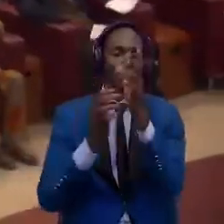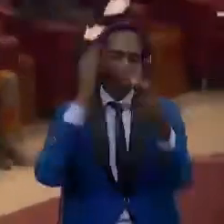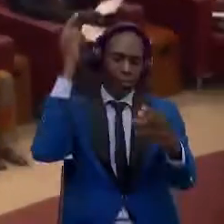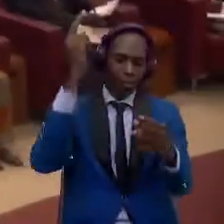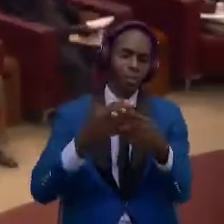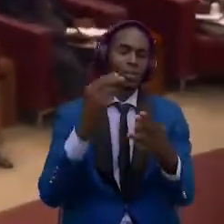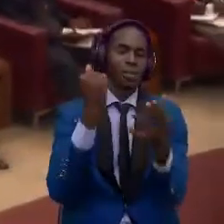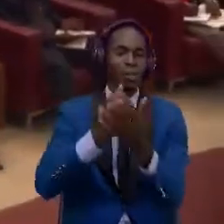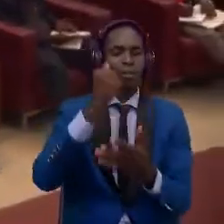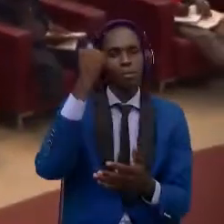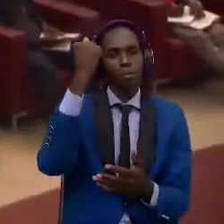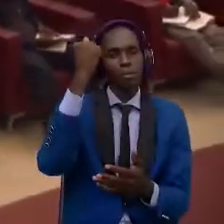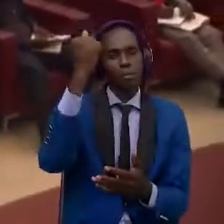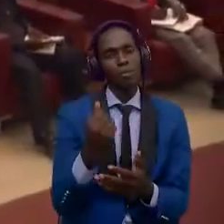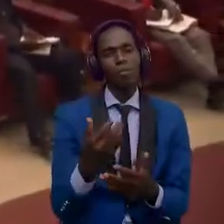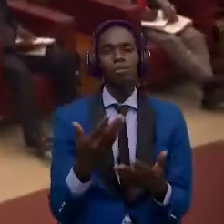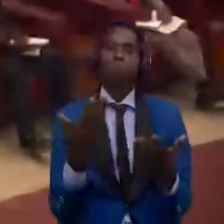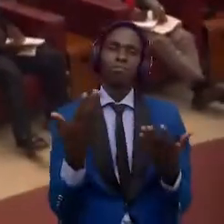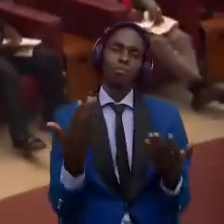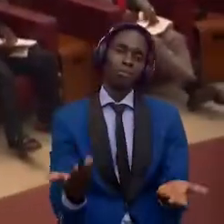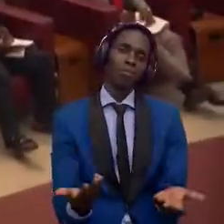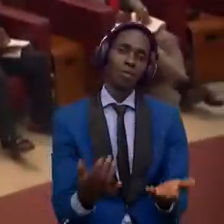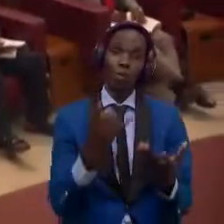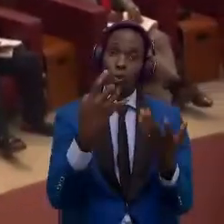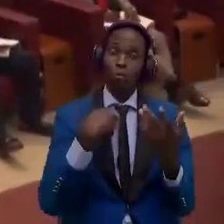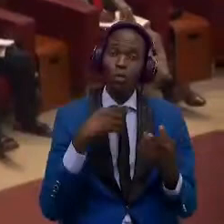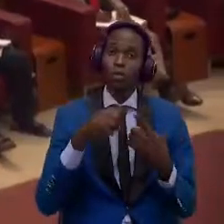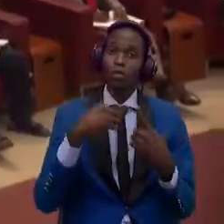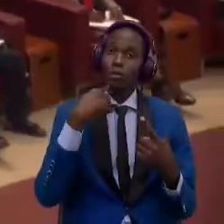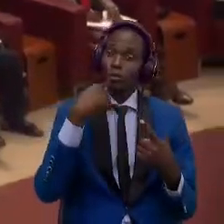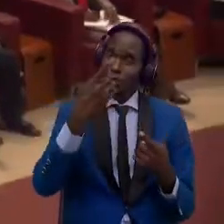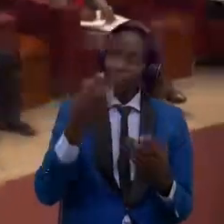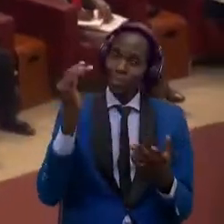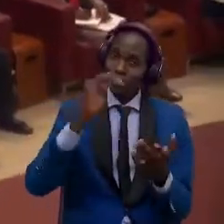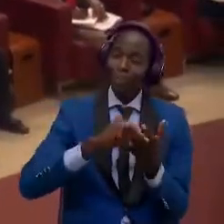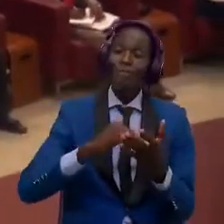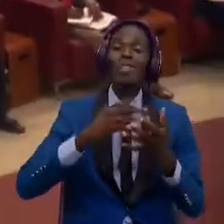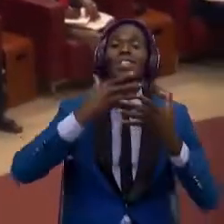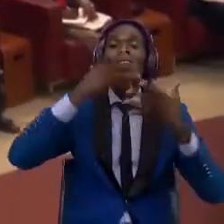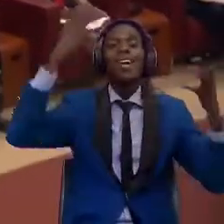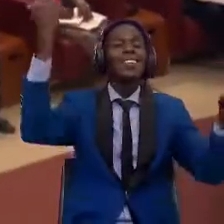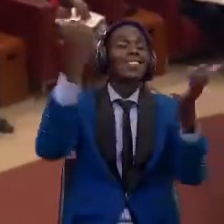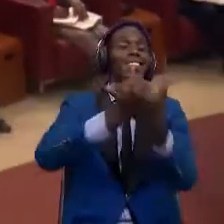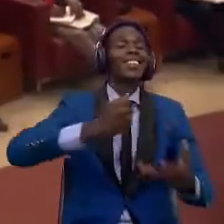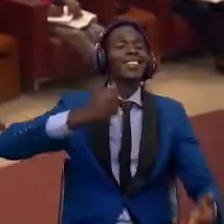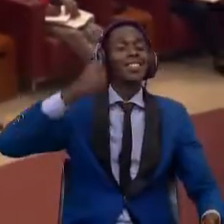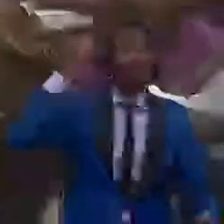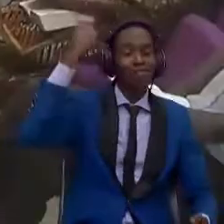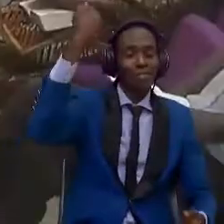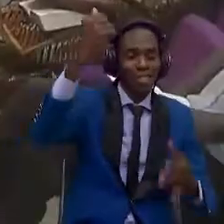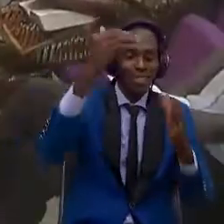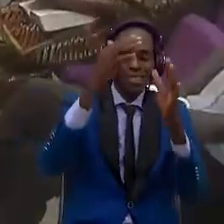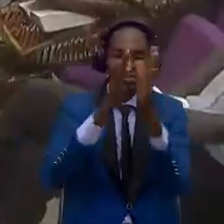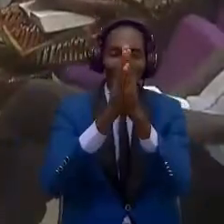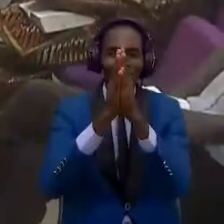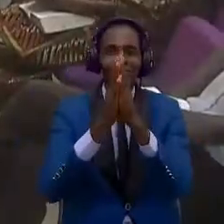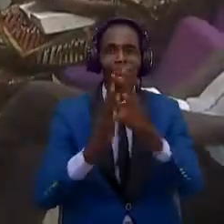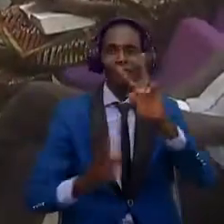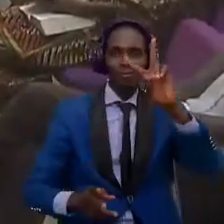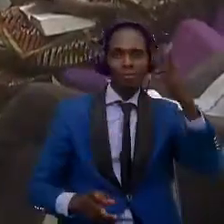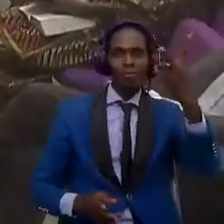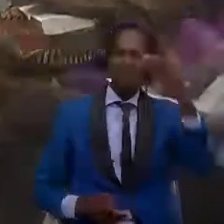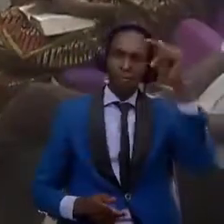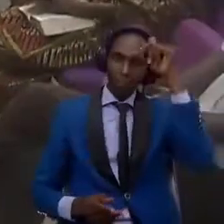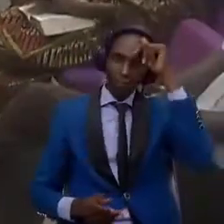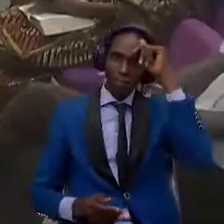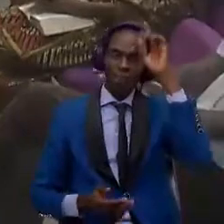name. You want me to say that you should say louder, amen? Look at now 2 Timothy chapter